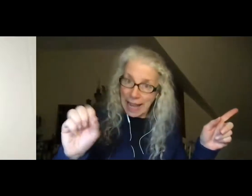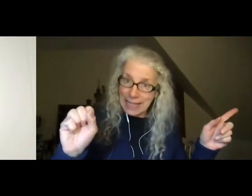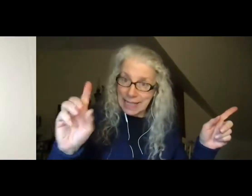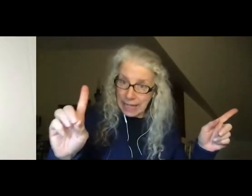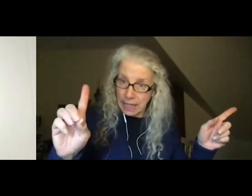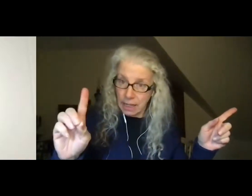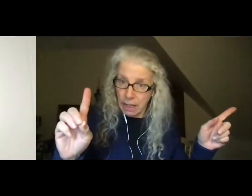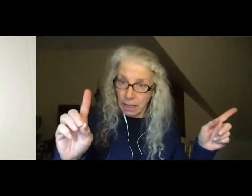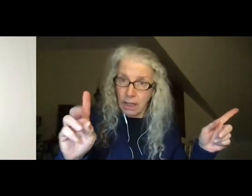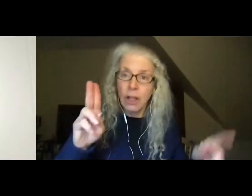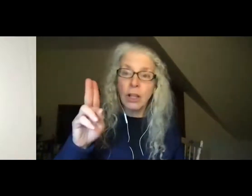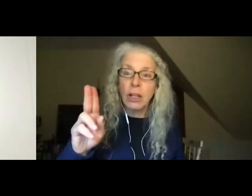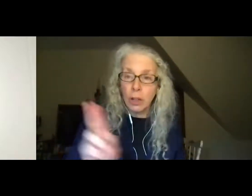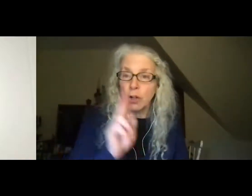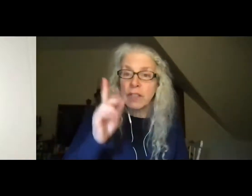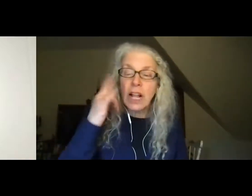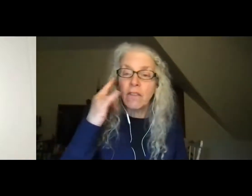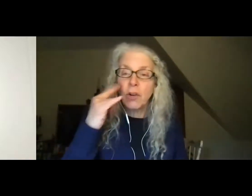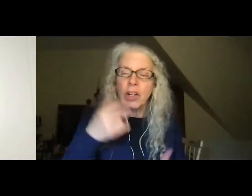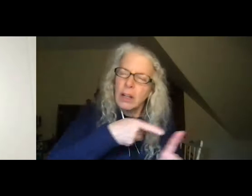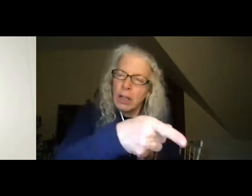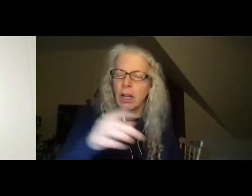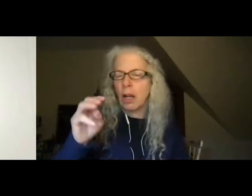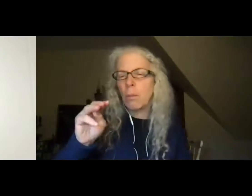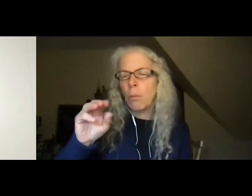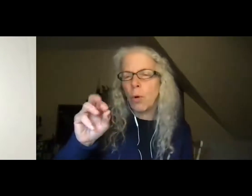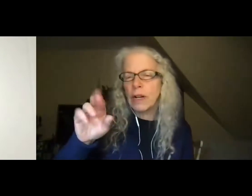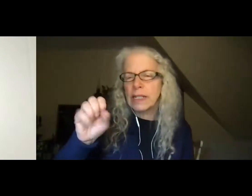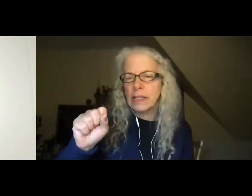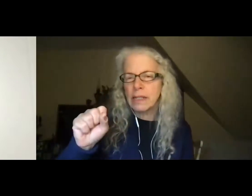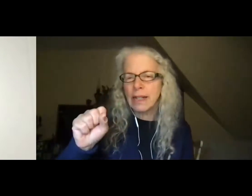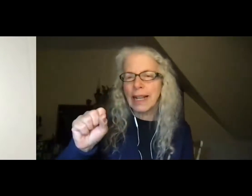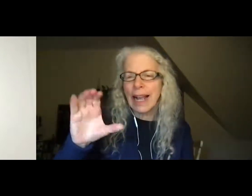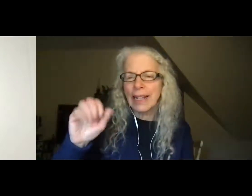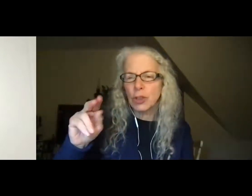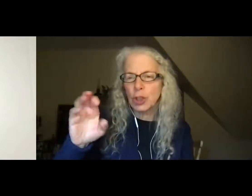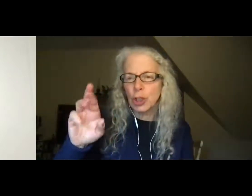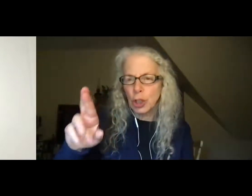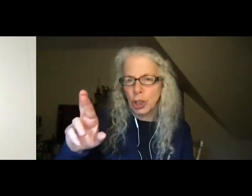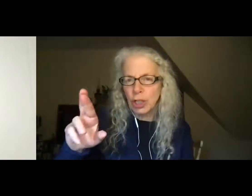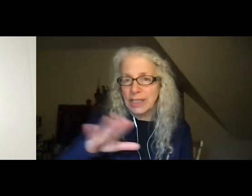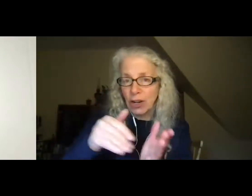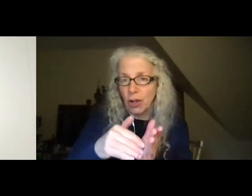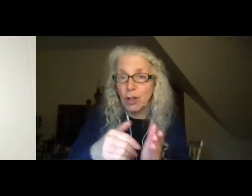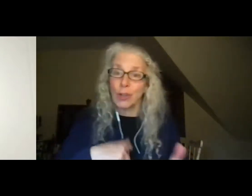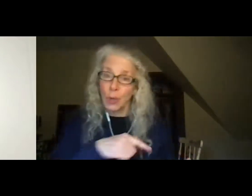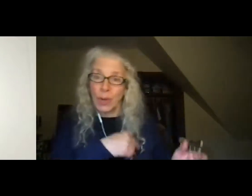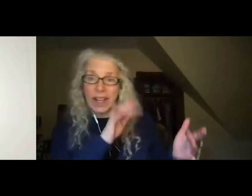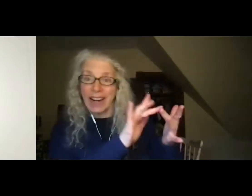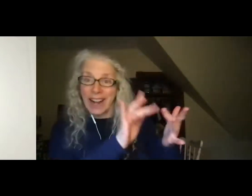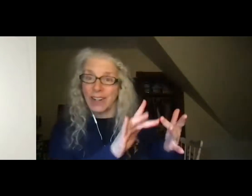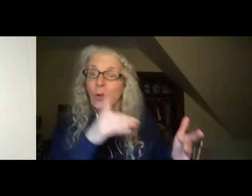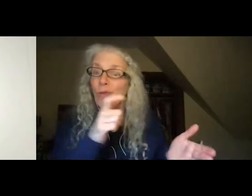there through the Moores Cancer Center. And so we actually reached out to the authors to